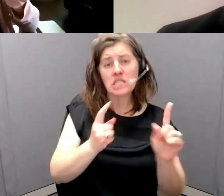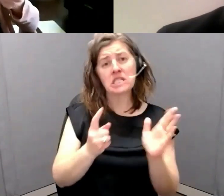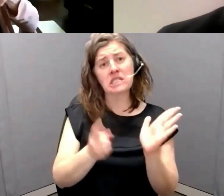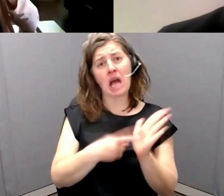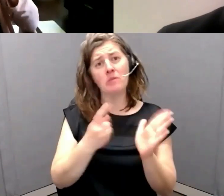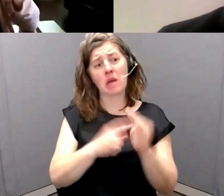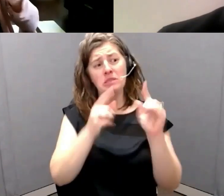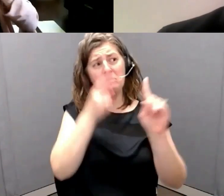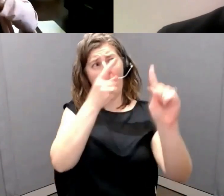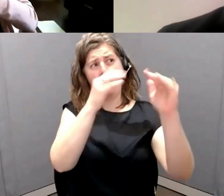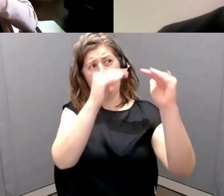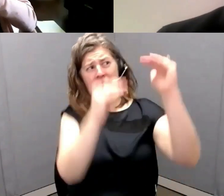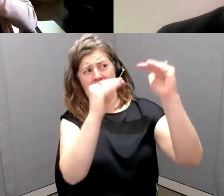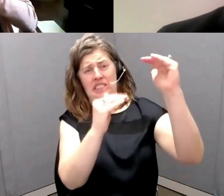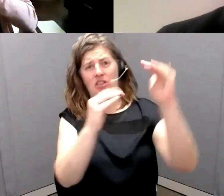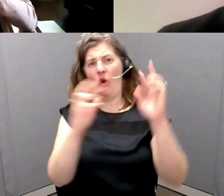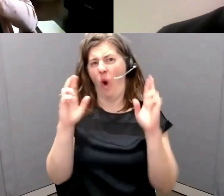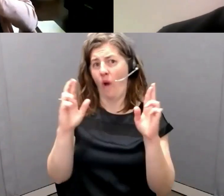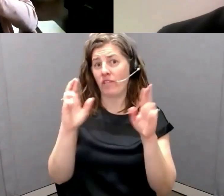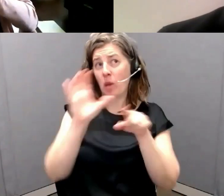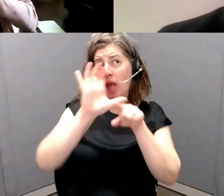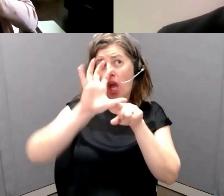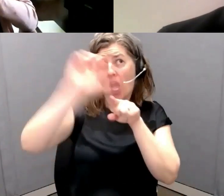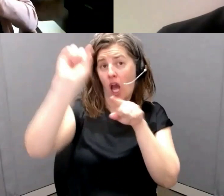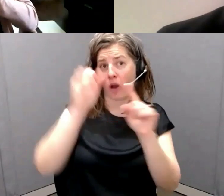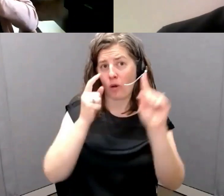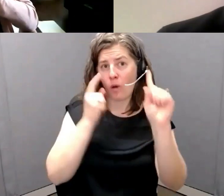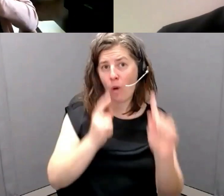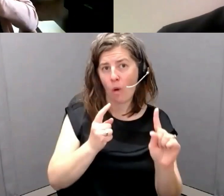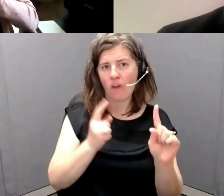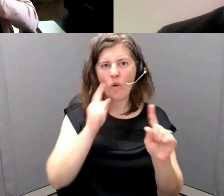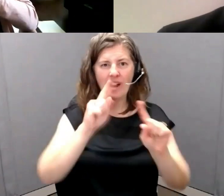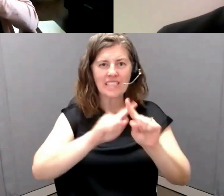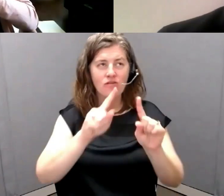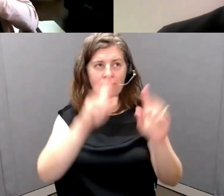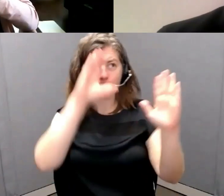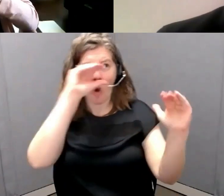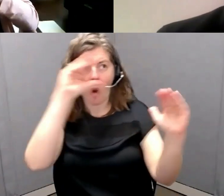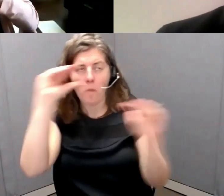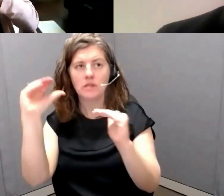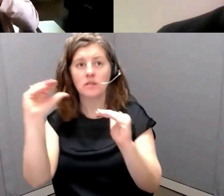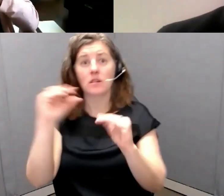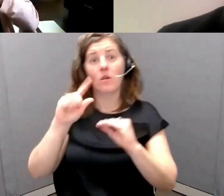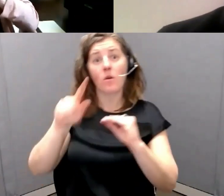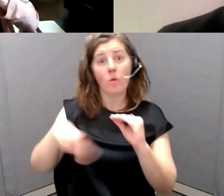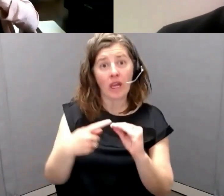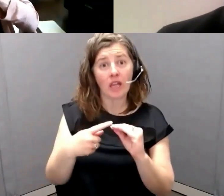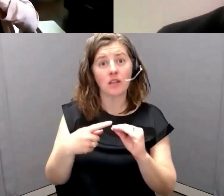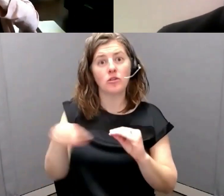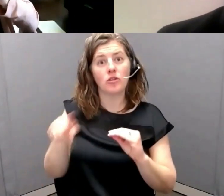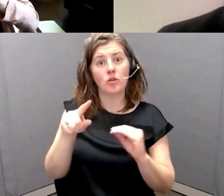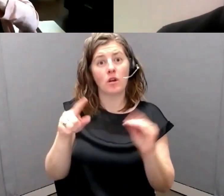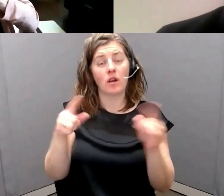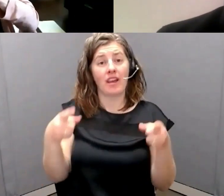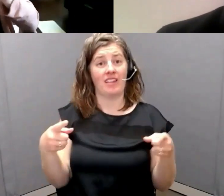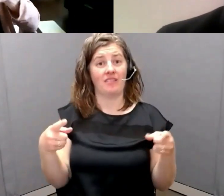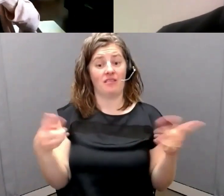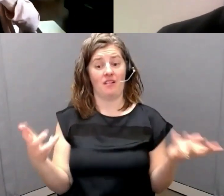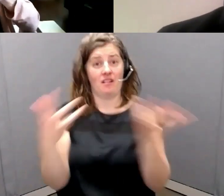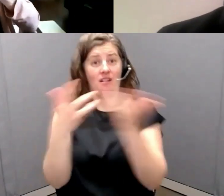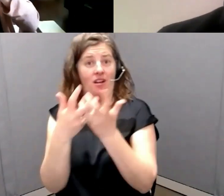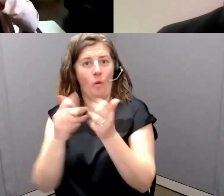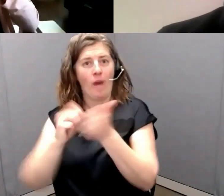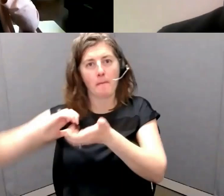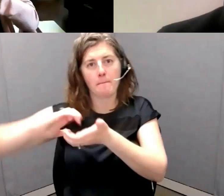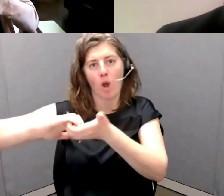short. Hopefully we sometimes exceed in those aspirations. And when you intersect with